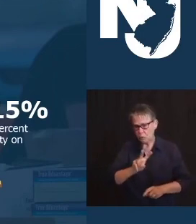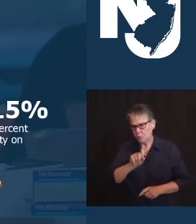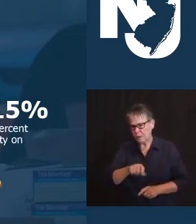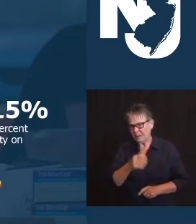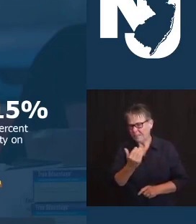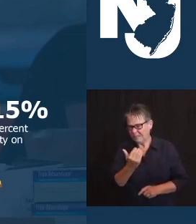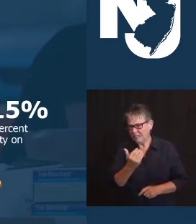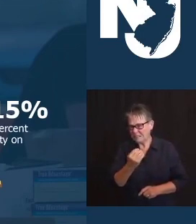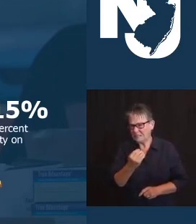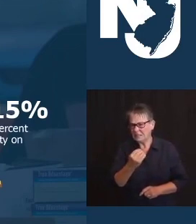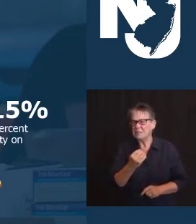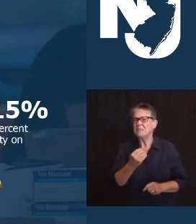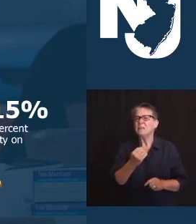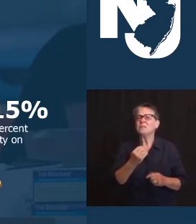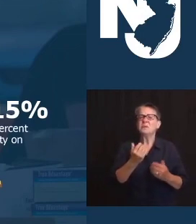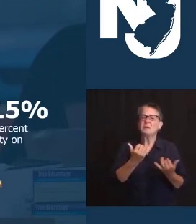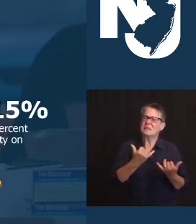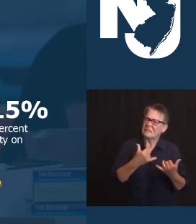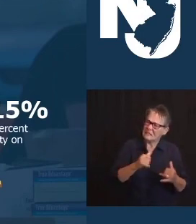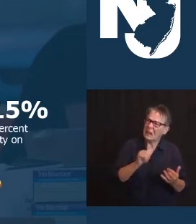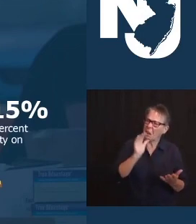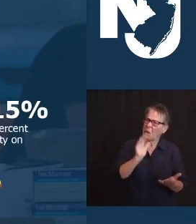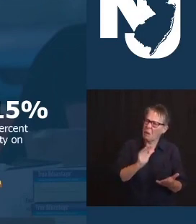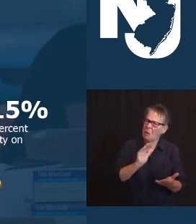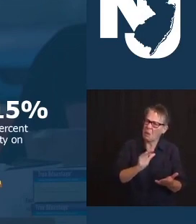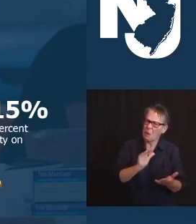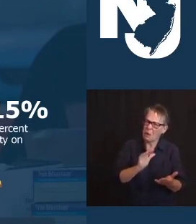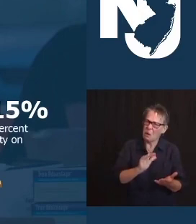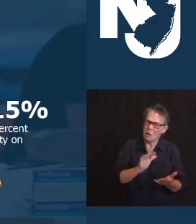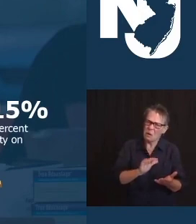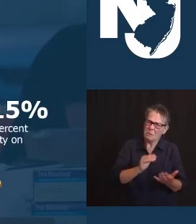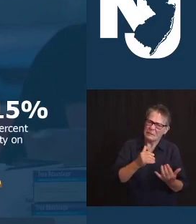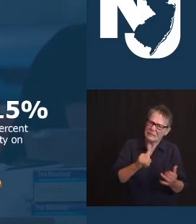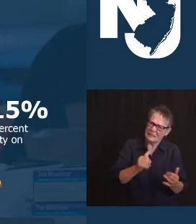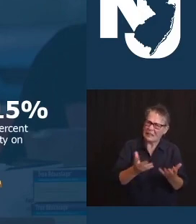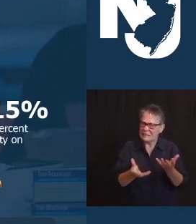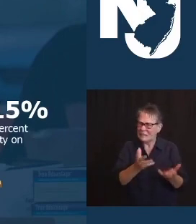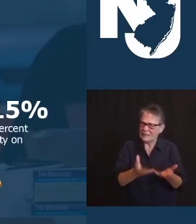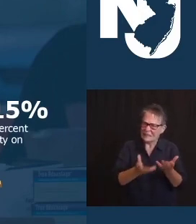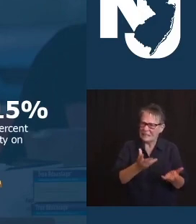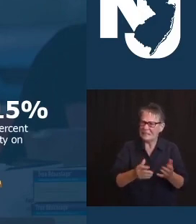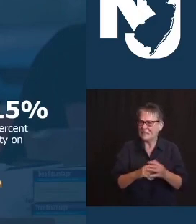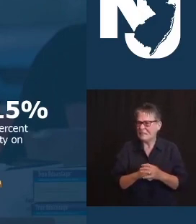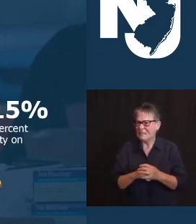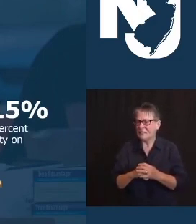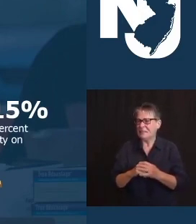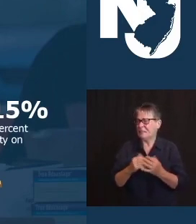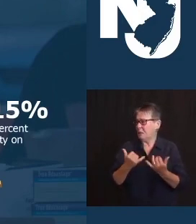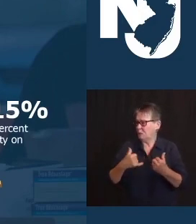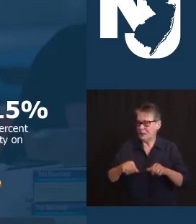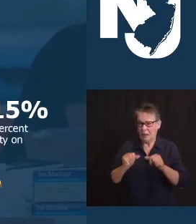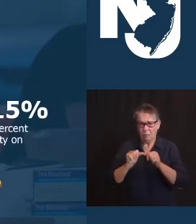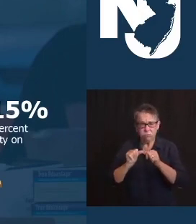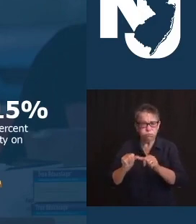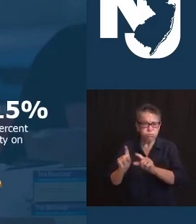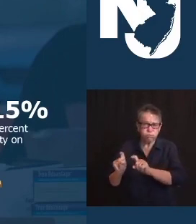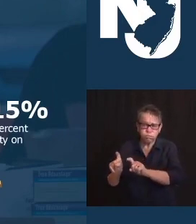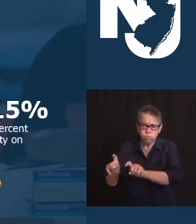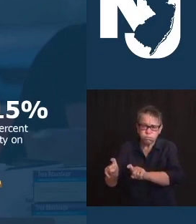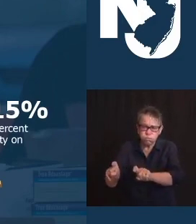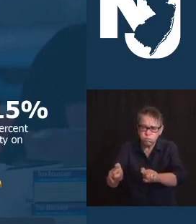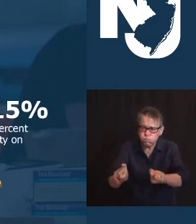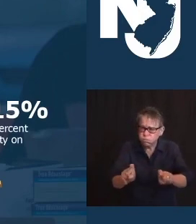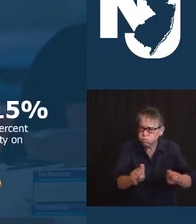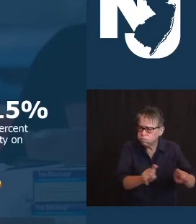continued to increase our volume of testing over the past couple of weeks, and as a result, we remain among the 5 states with the lowest daily